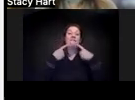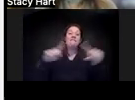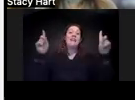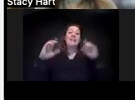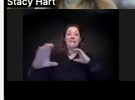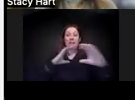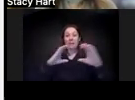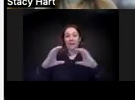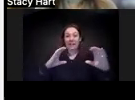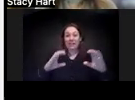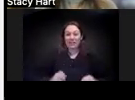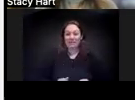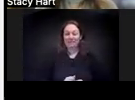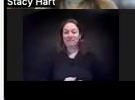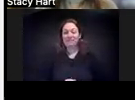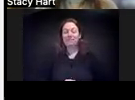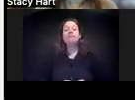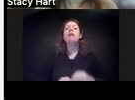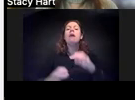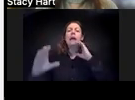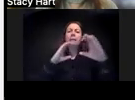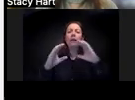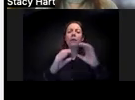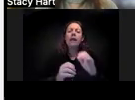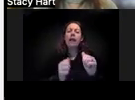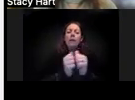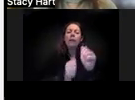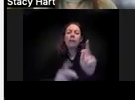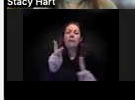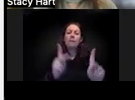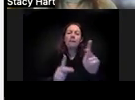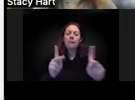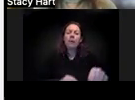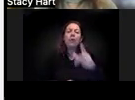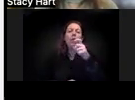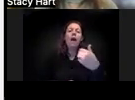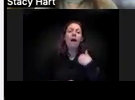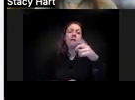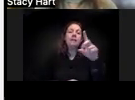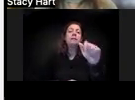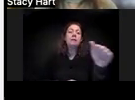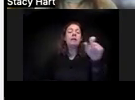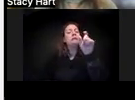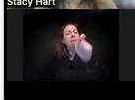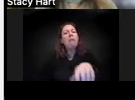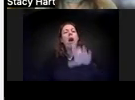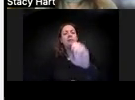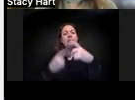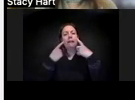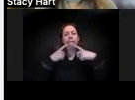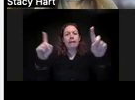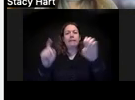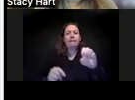Communication with people who have disabilities must be effective. Next slide.